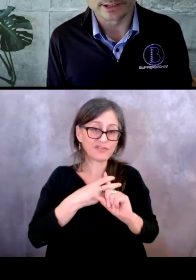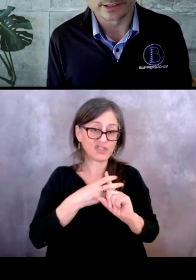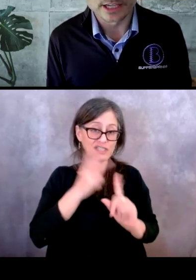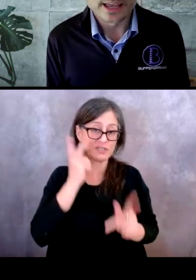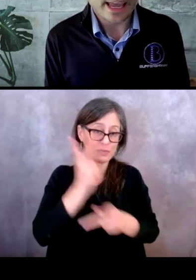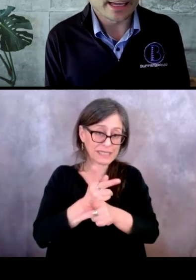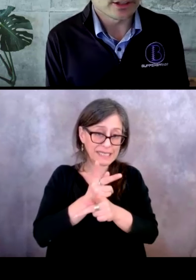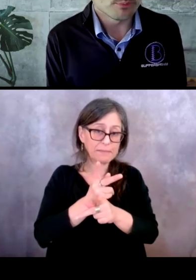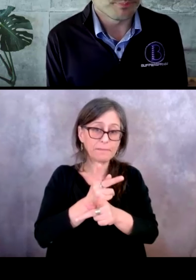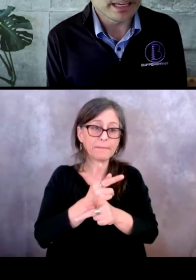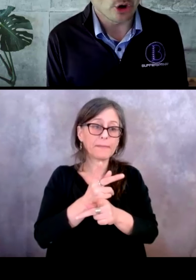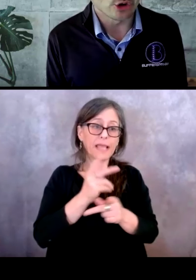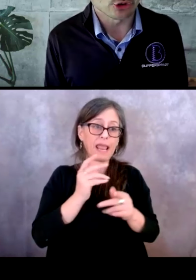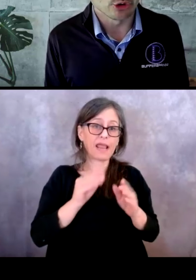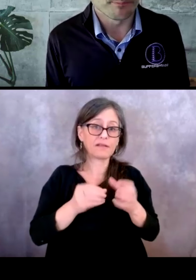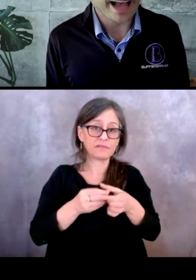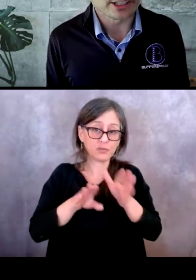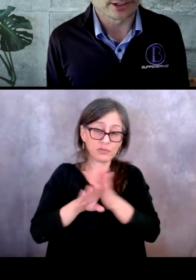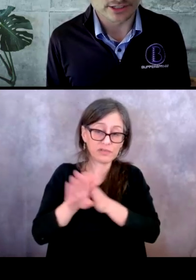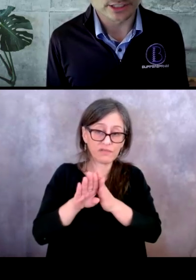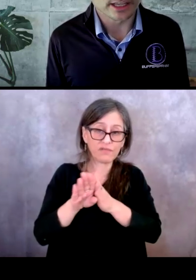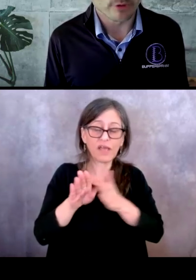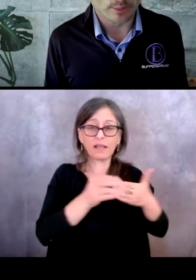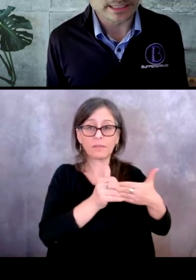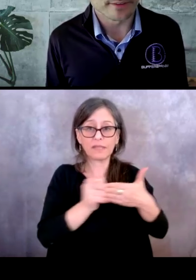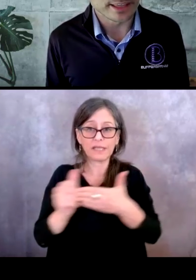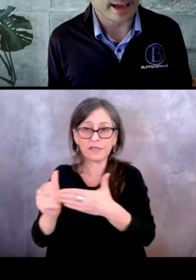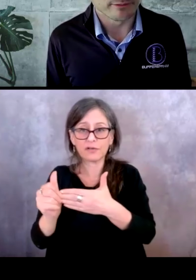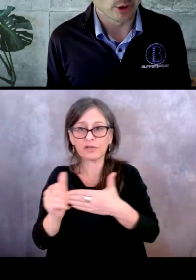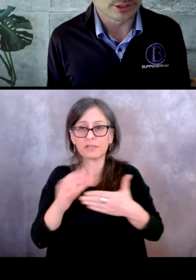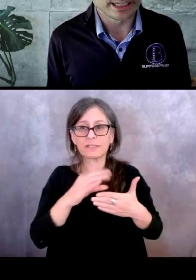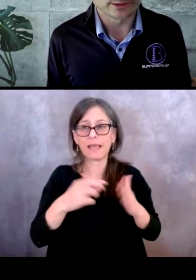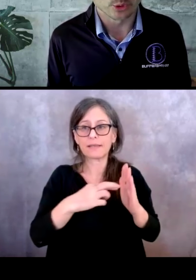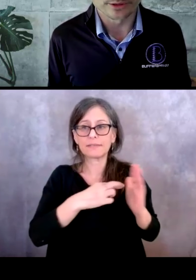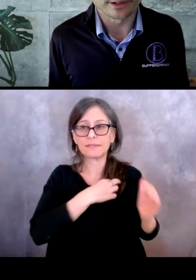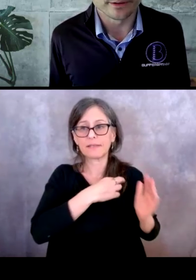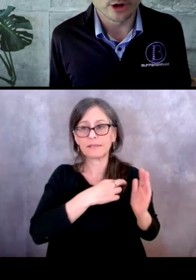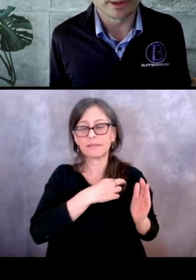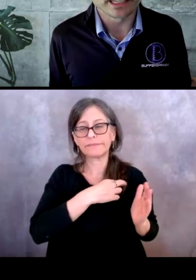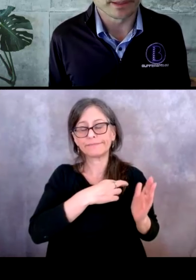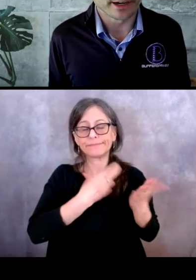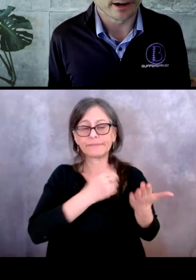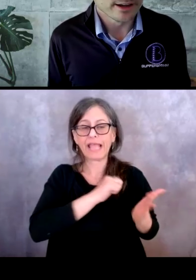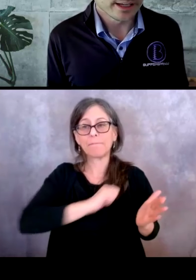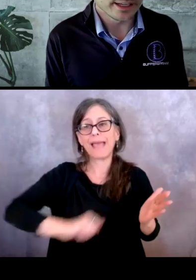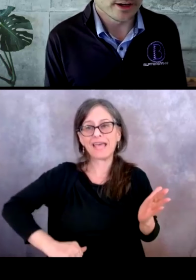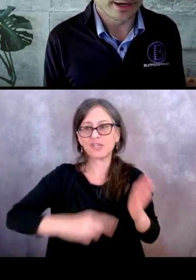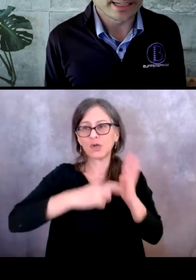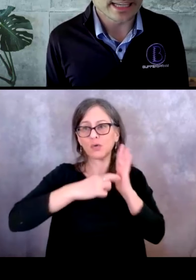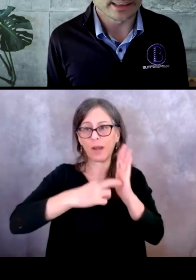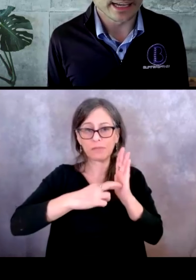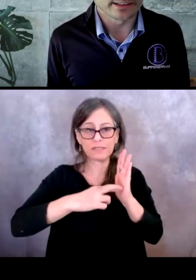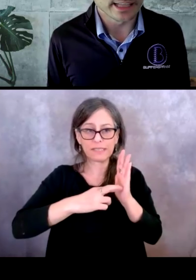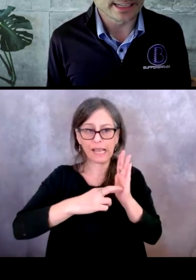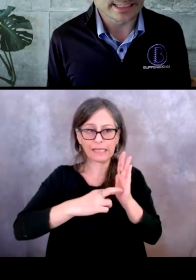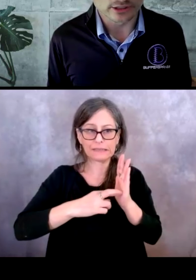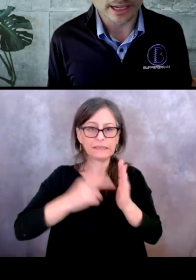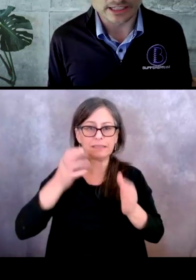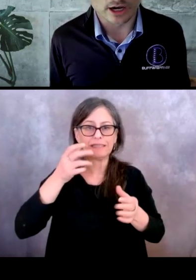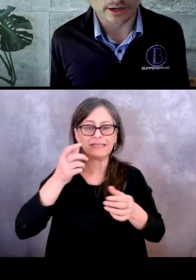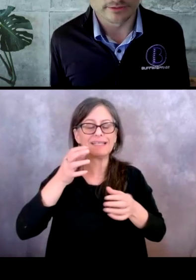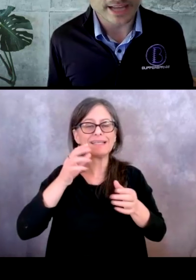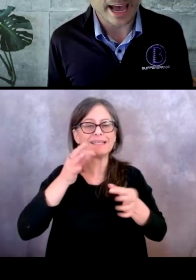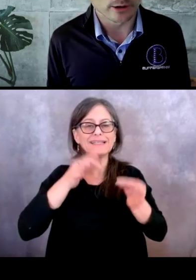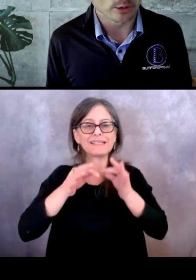next leaders, and to be cultural ambassadors instead of always having that rotating door that nobody's been there and no one has that legacy